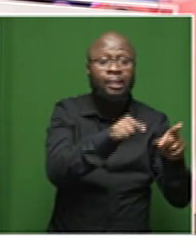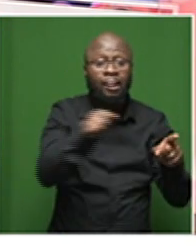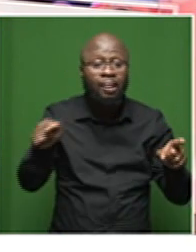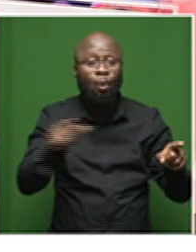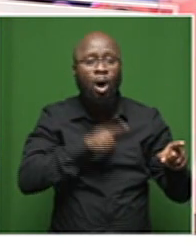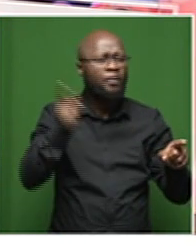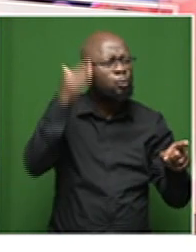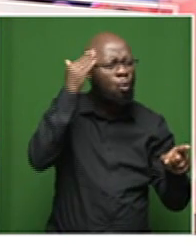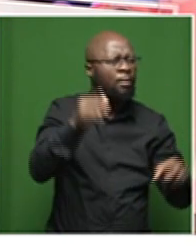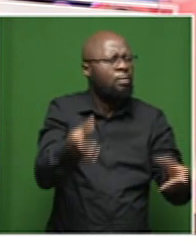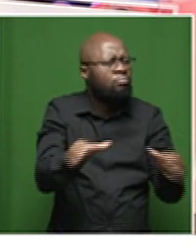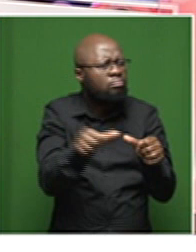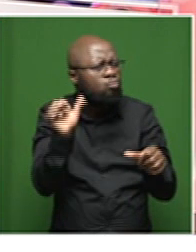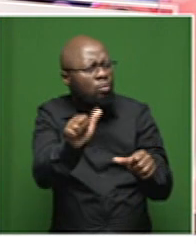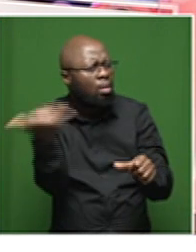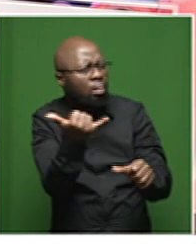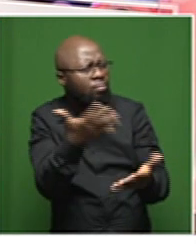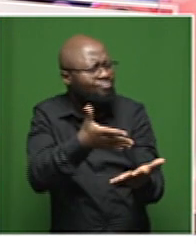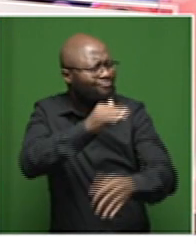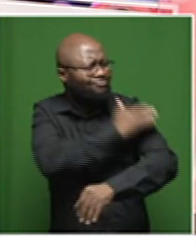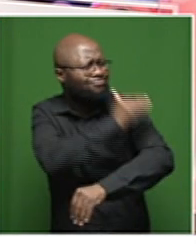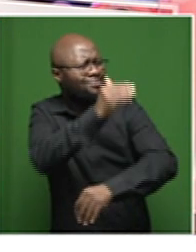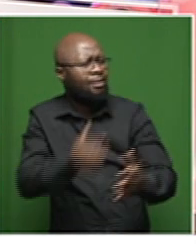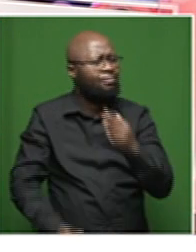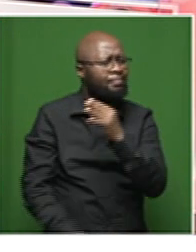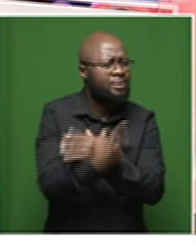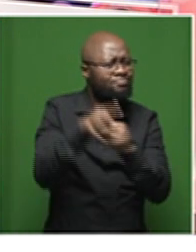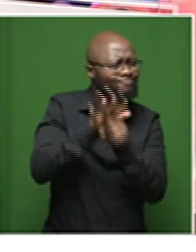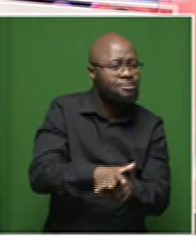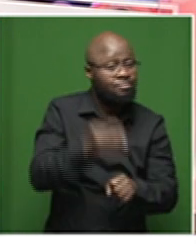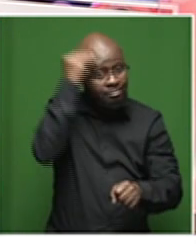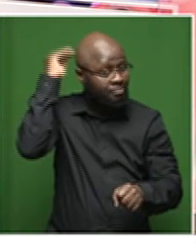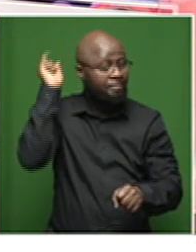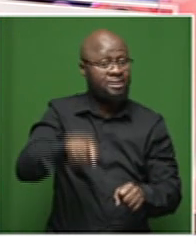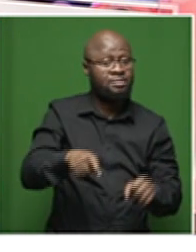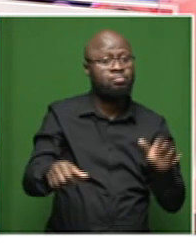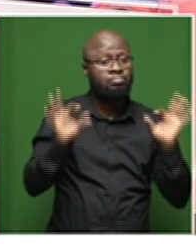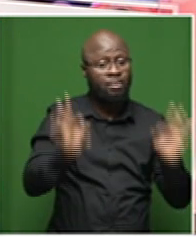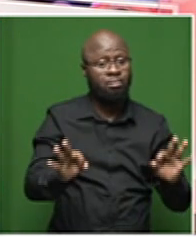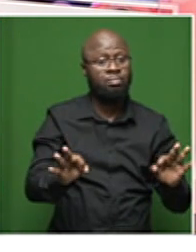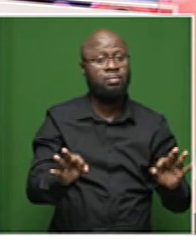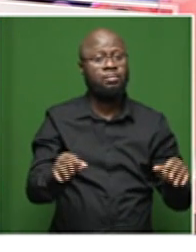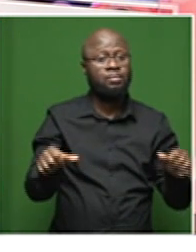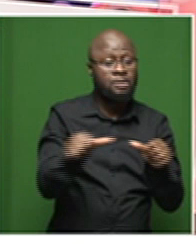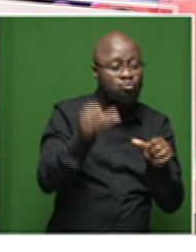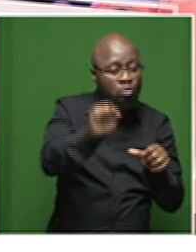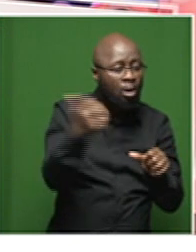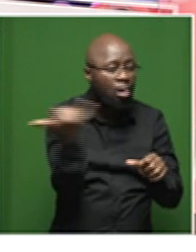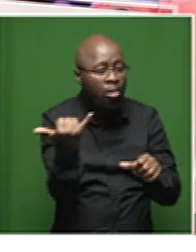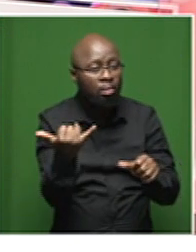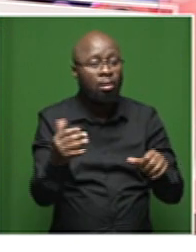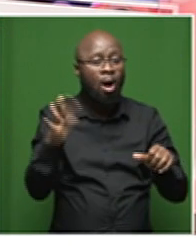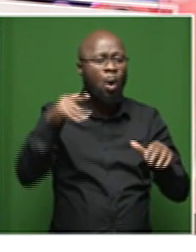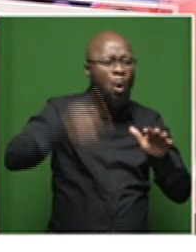blood pressure. Now, it is important to measure your blood pressure correctly and accurately, and to know your blood pressure status and control it by taking